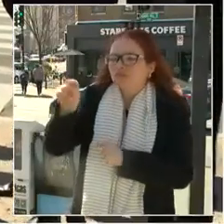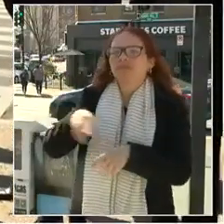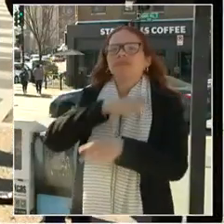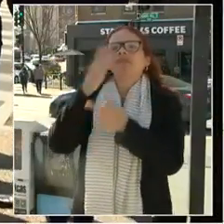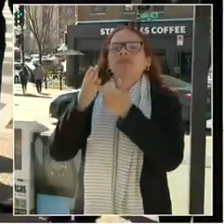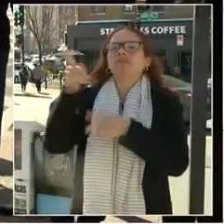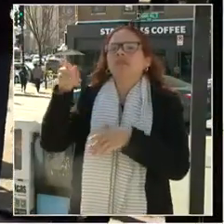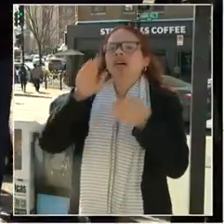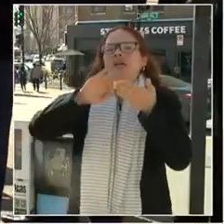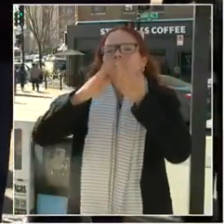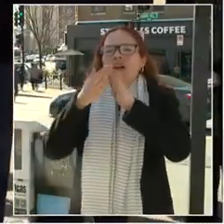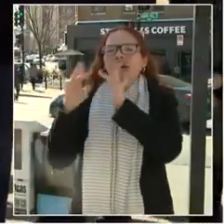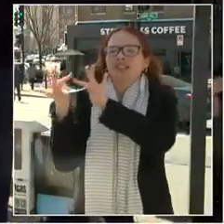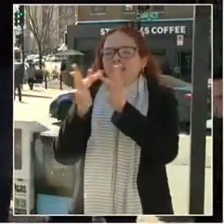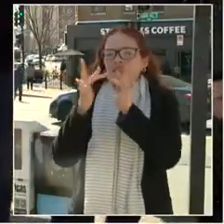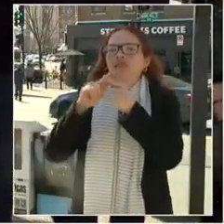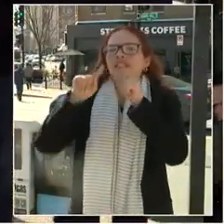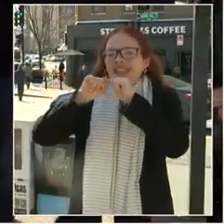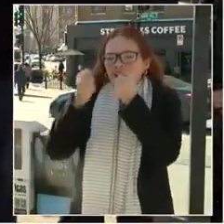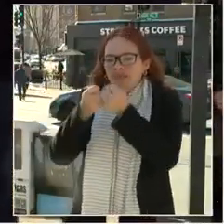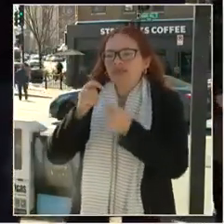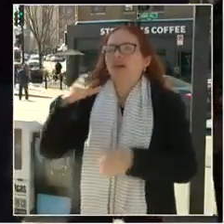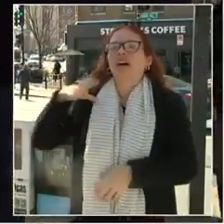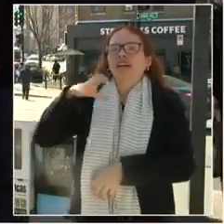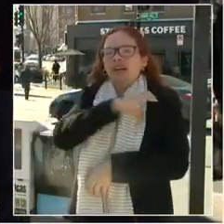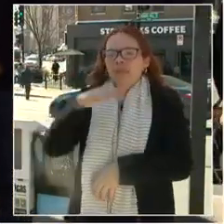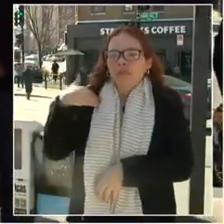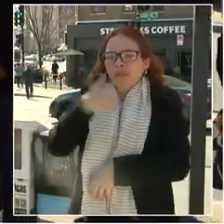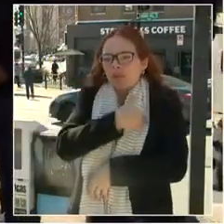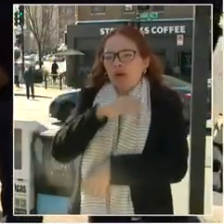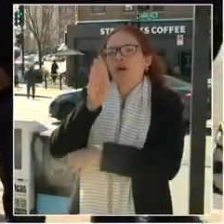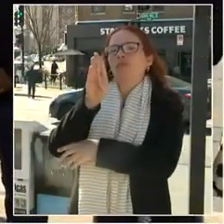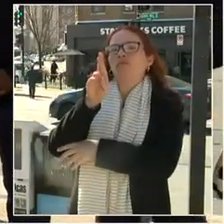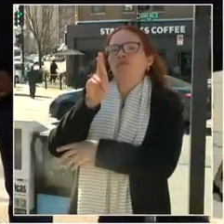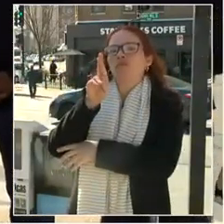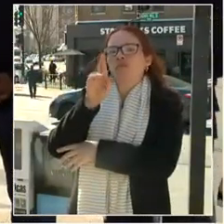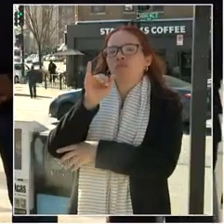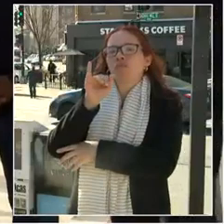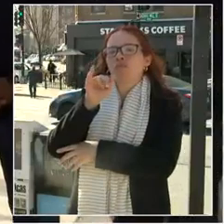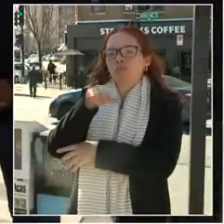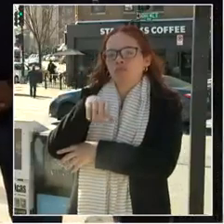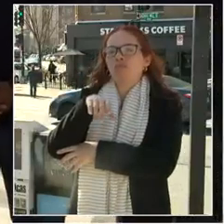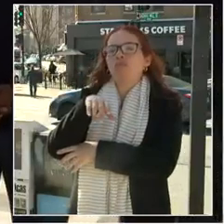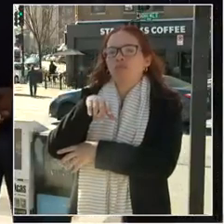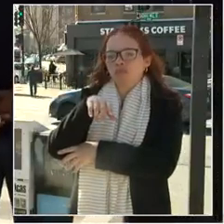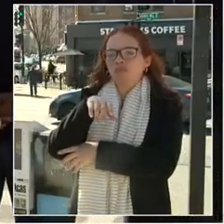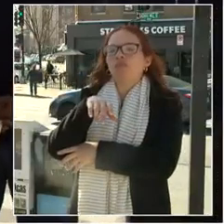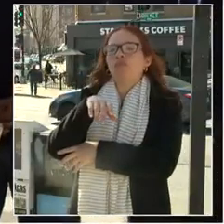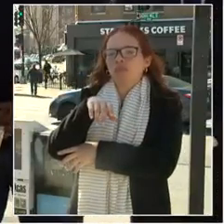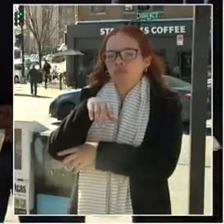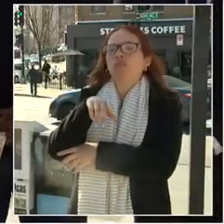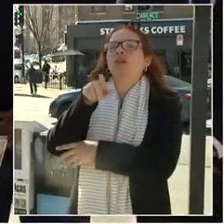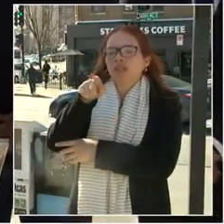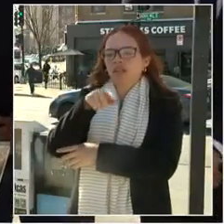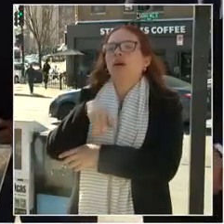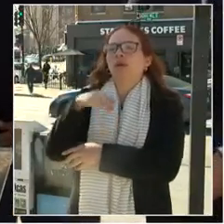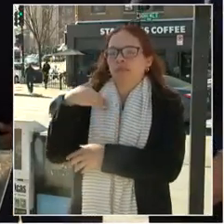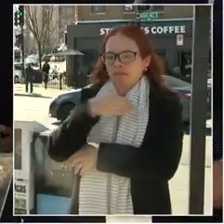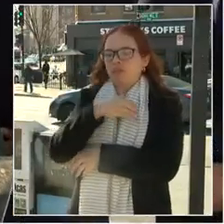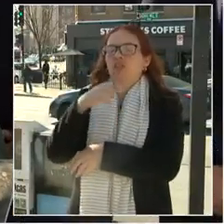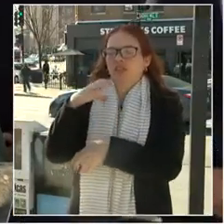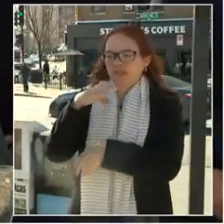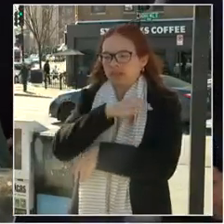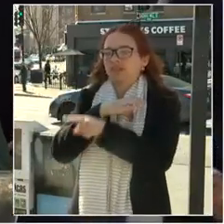outreach teams, your council member, Brianne Nadeau. And we're just going to talk a